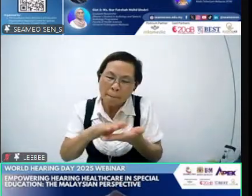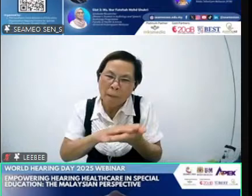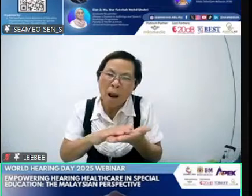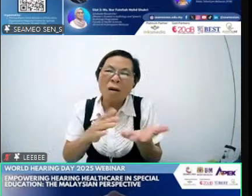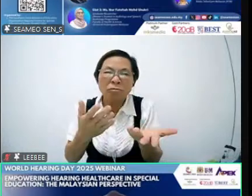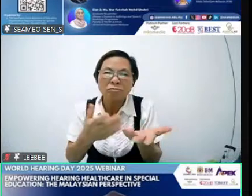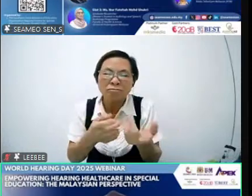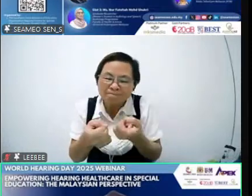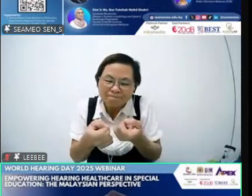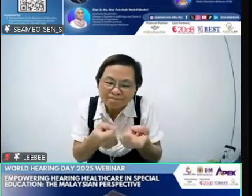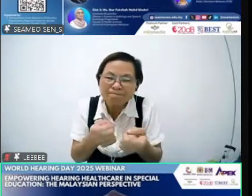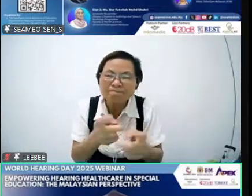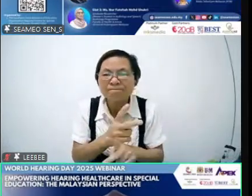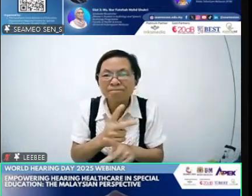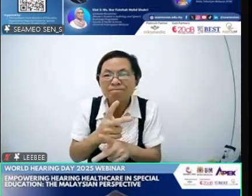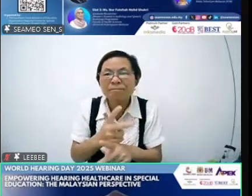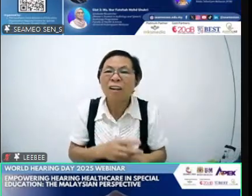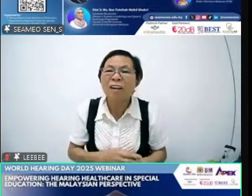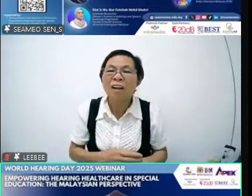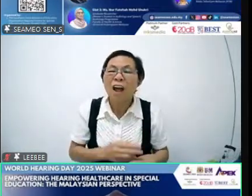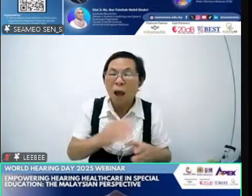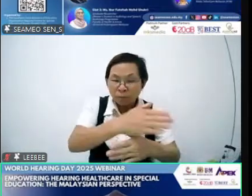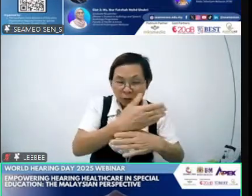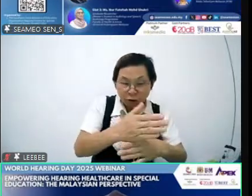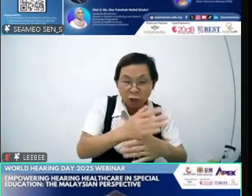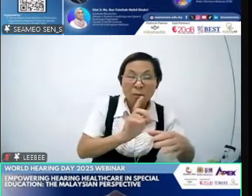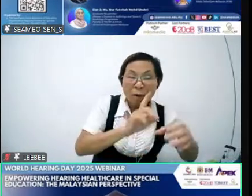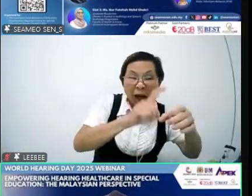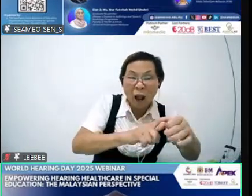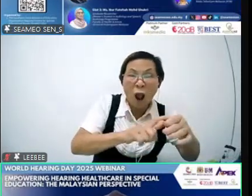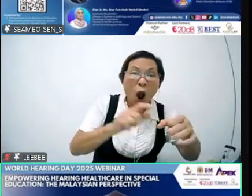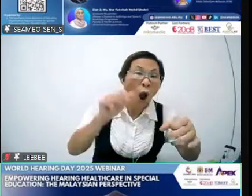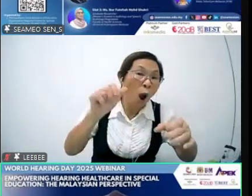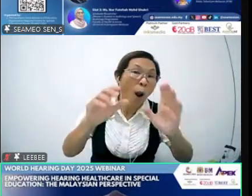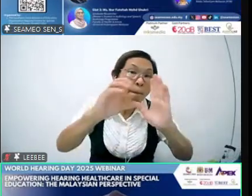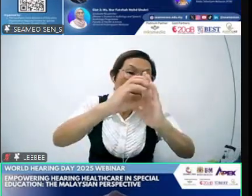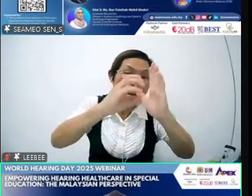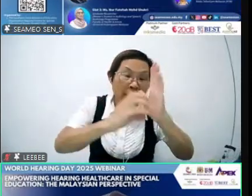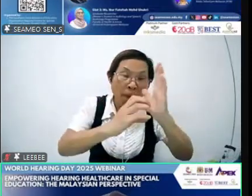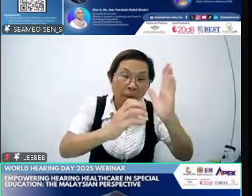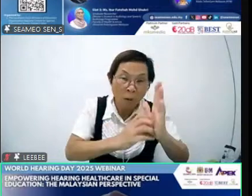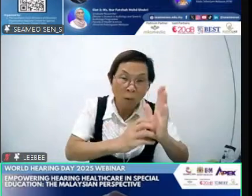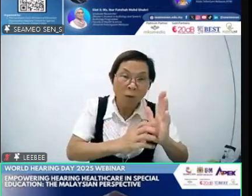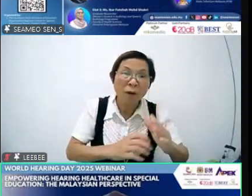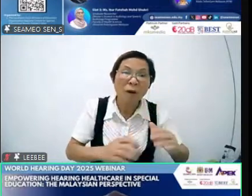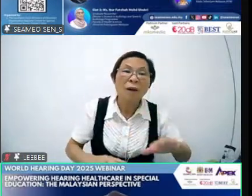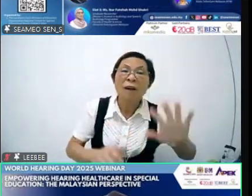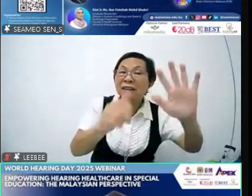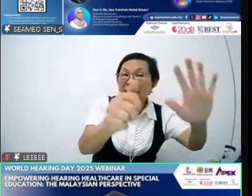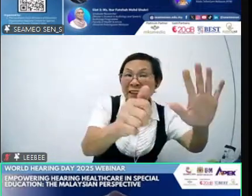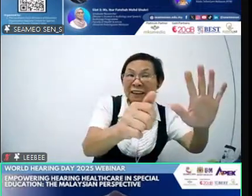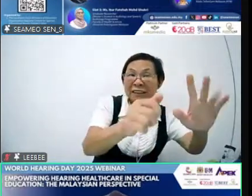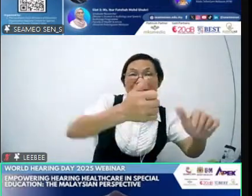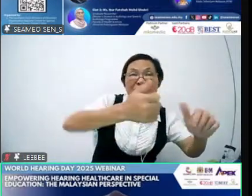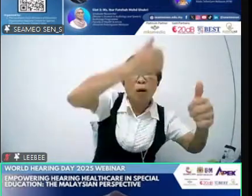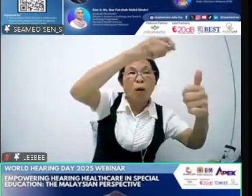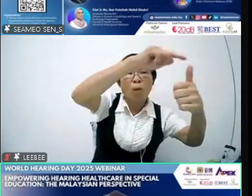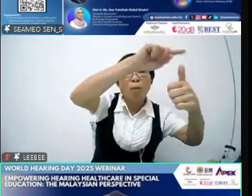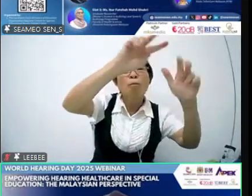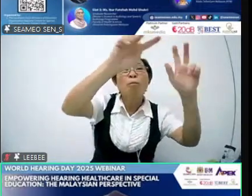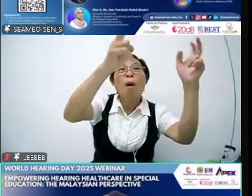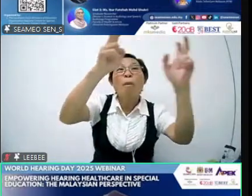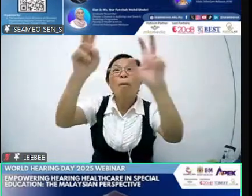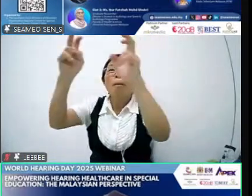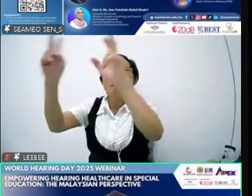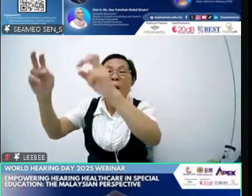So I'm going to share you about the module. The module is structured into 6 key topics, starting with